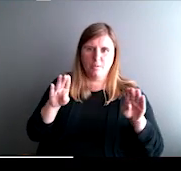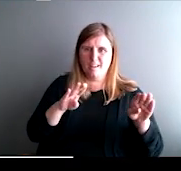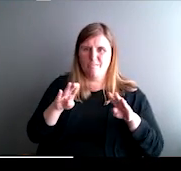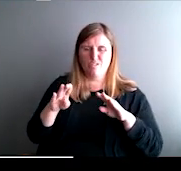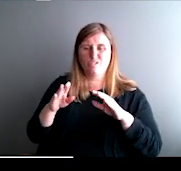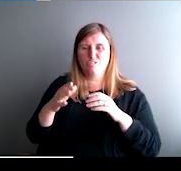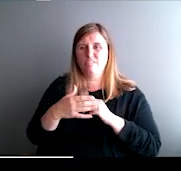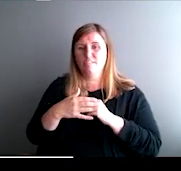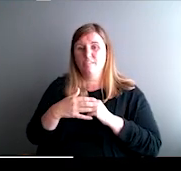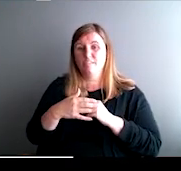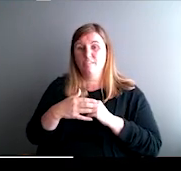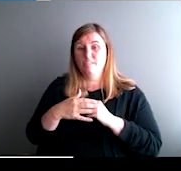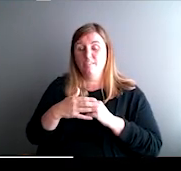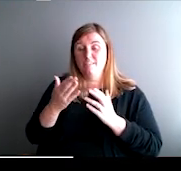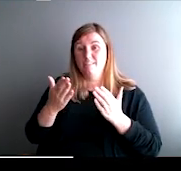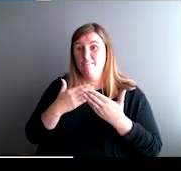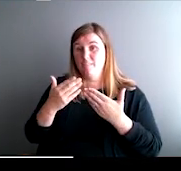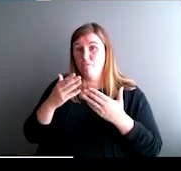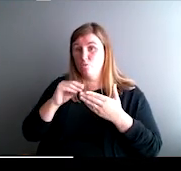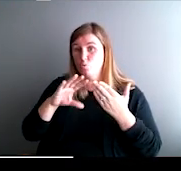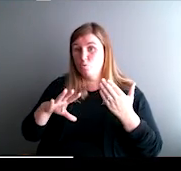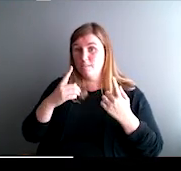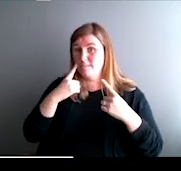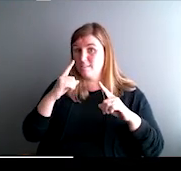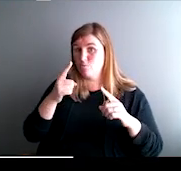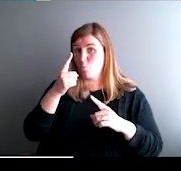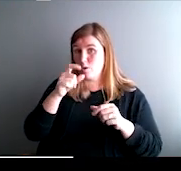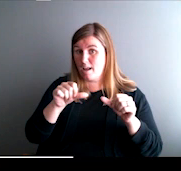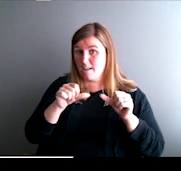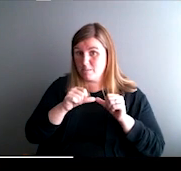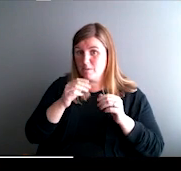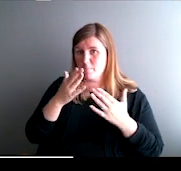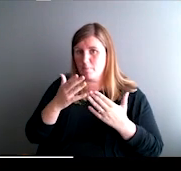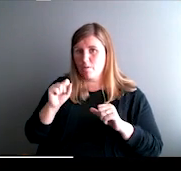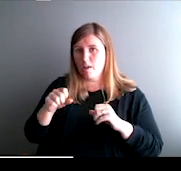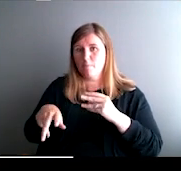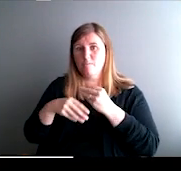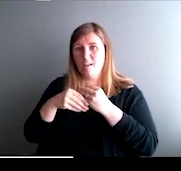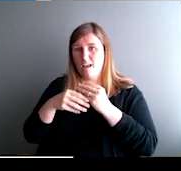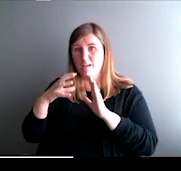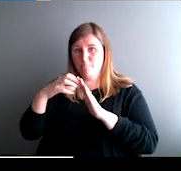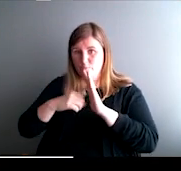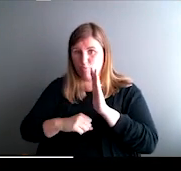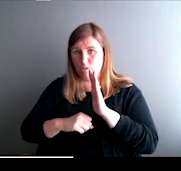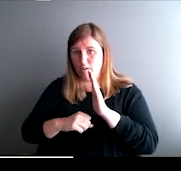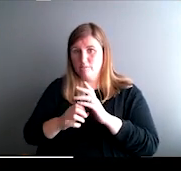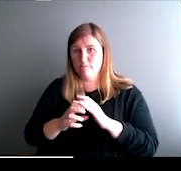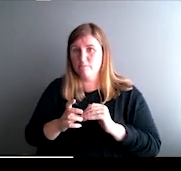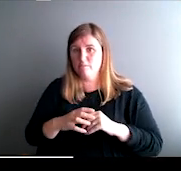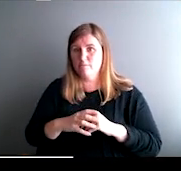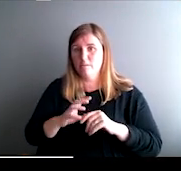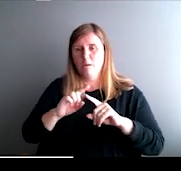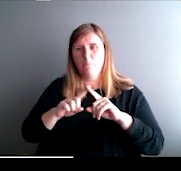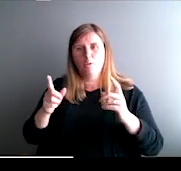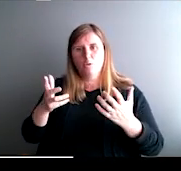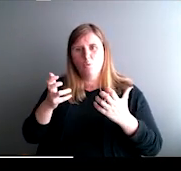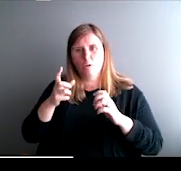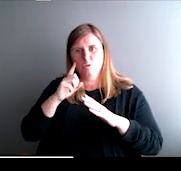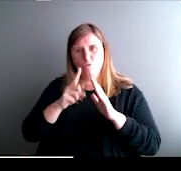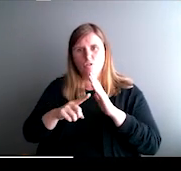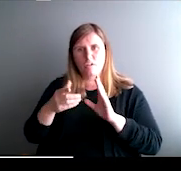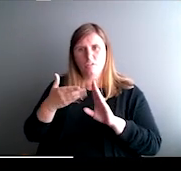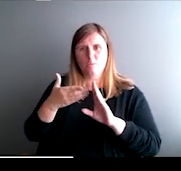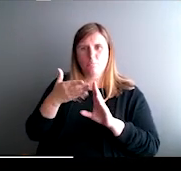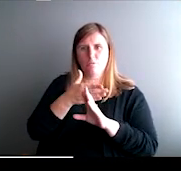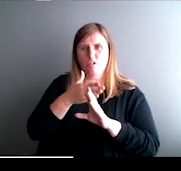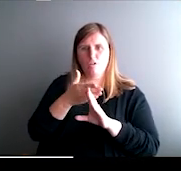student is being successful in one aspect, maybe they're able to add and subtract, but you want to check those